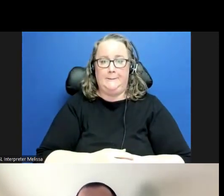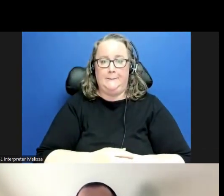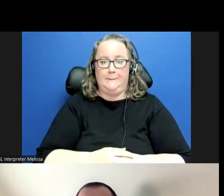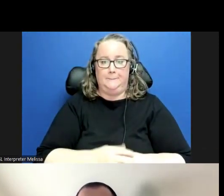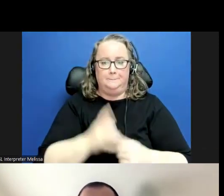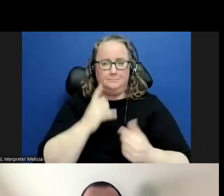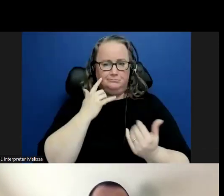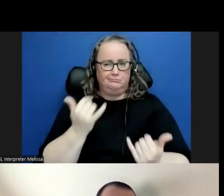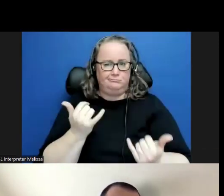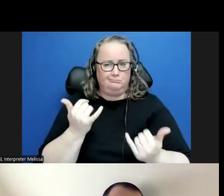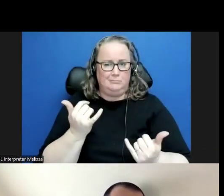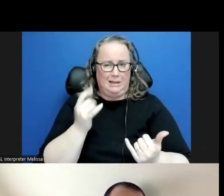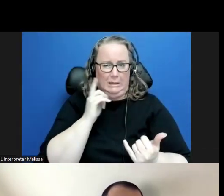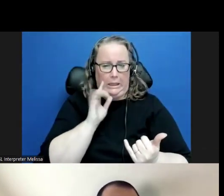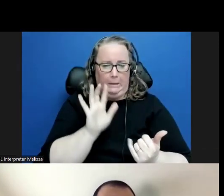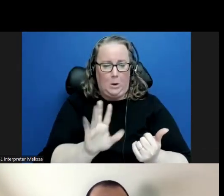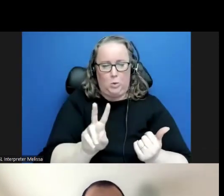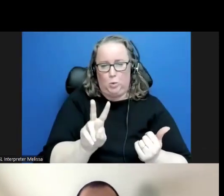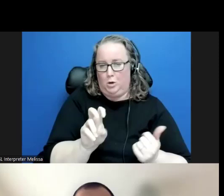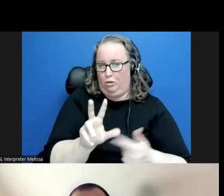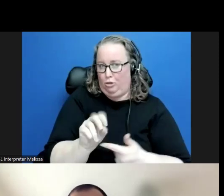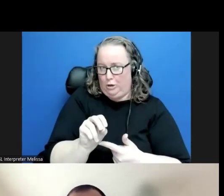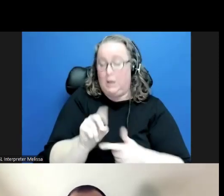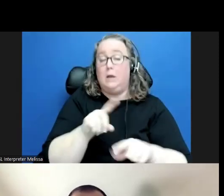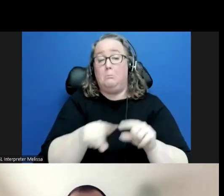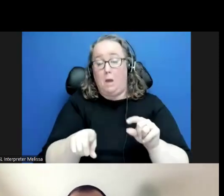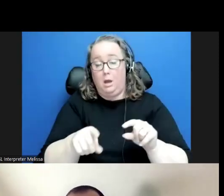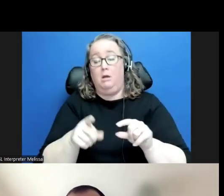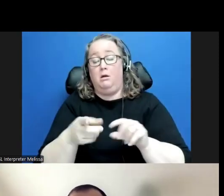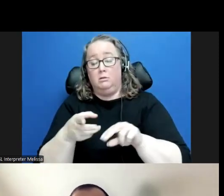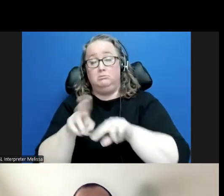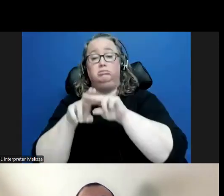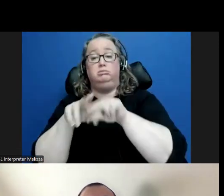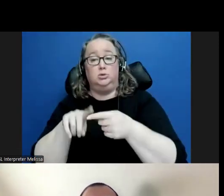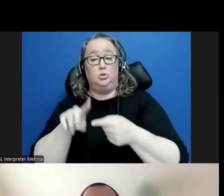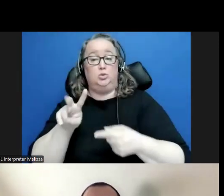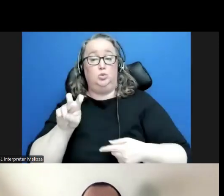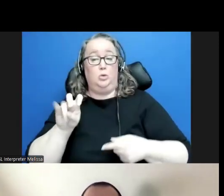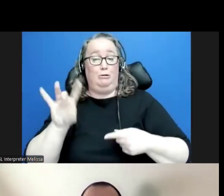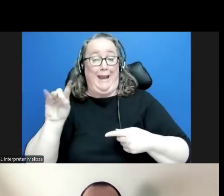currently it's around 230. We've seen it as high as 280.